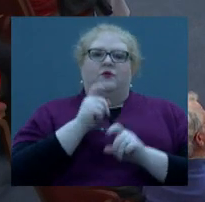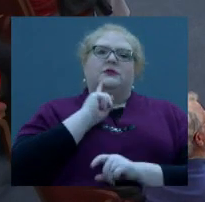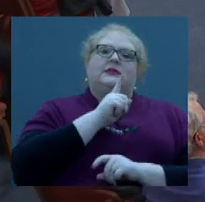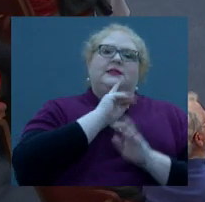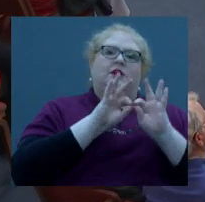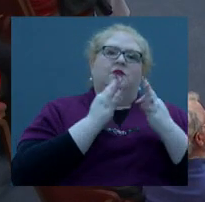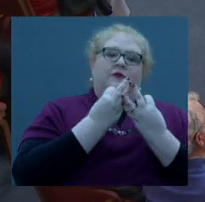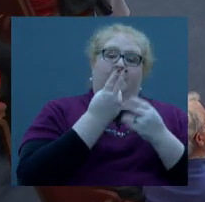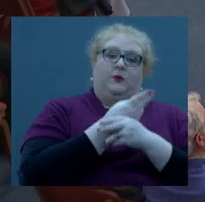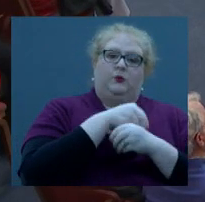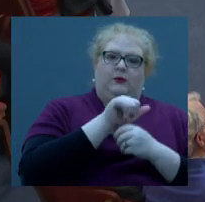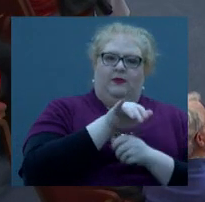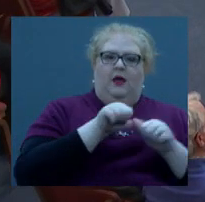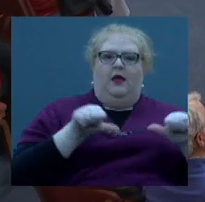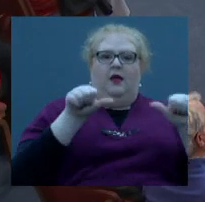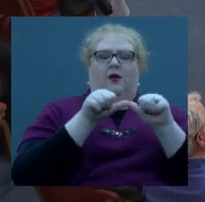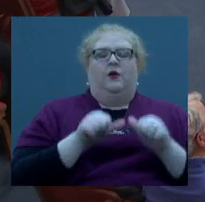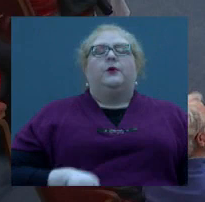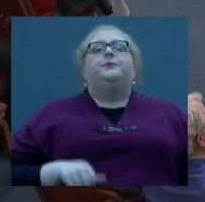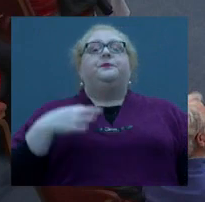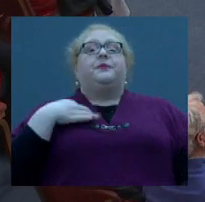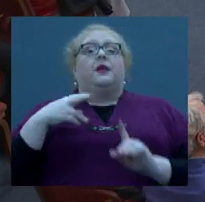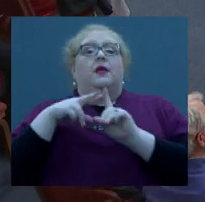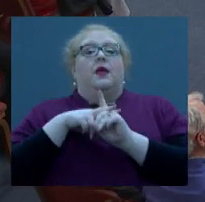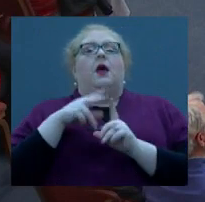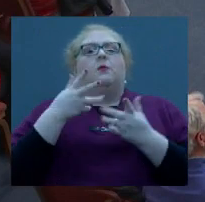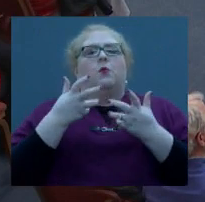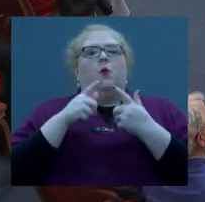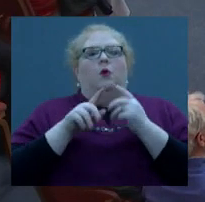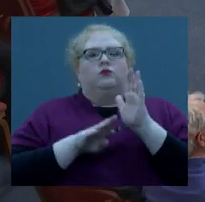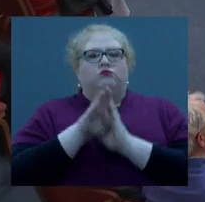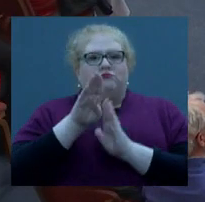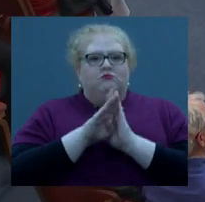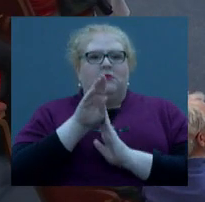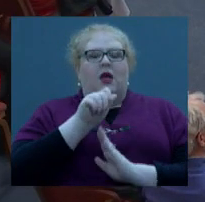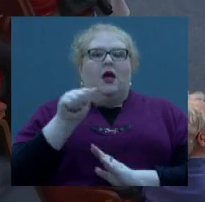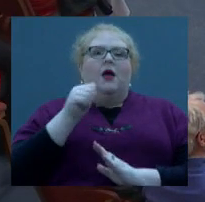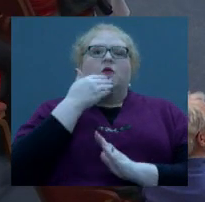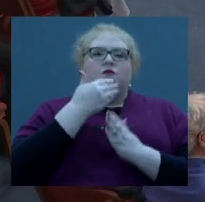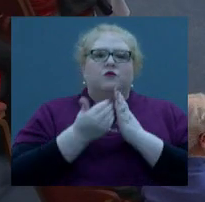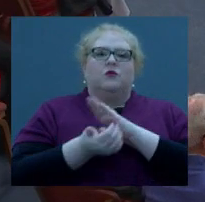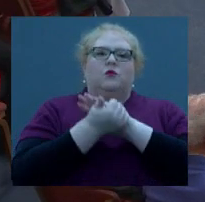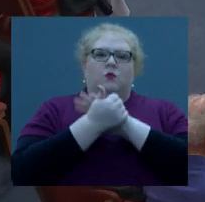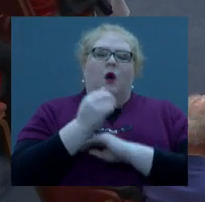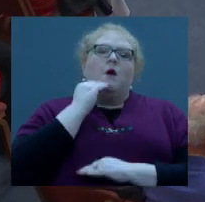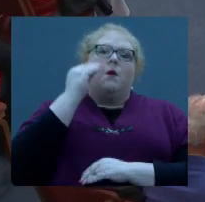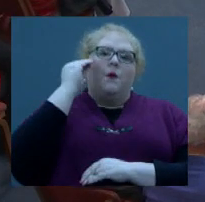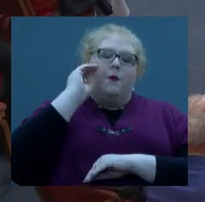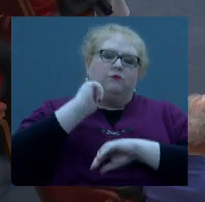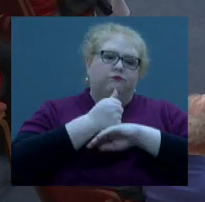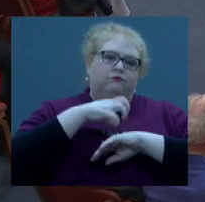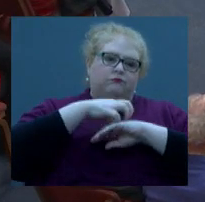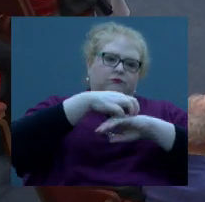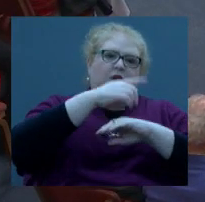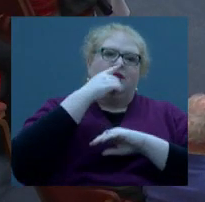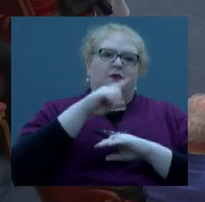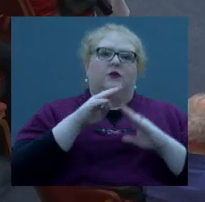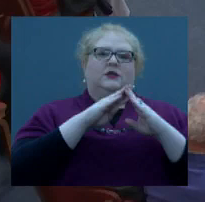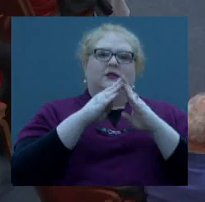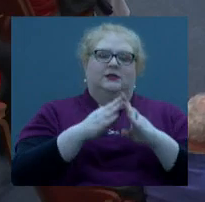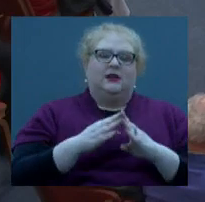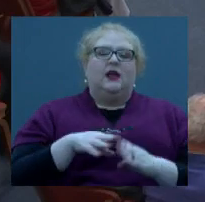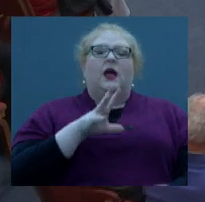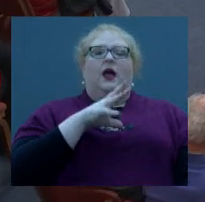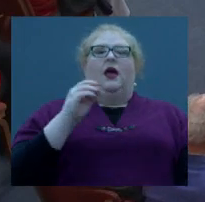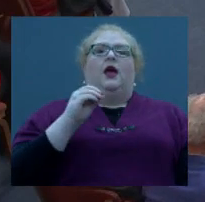area. The applicant stated the developer sought to build a quality housing for future residents on the property. He added the city had imposed a